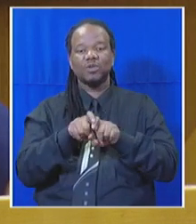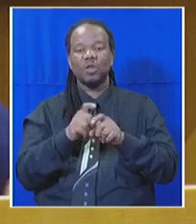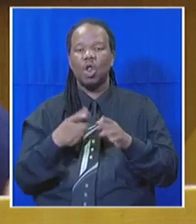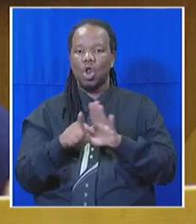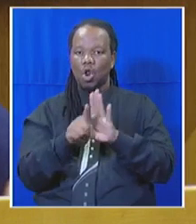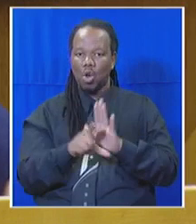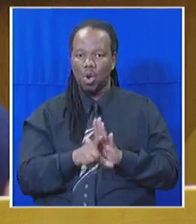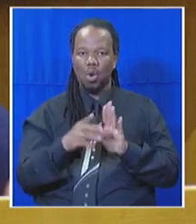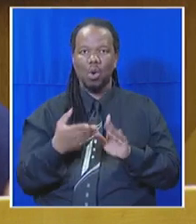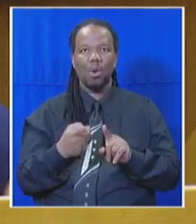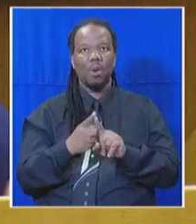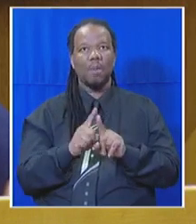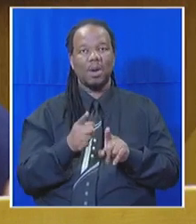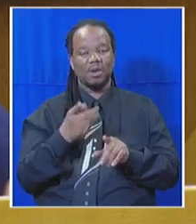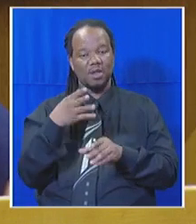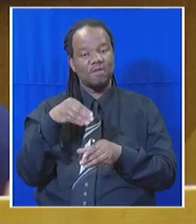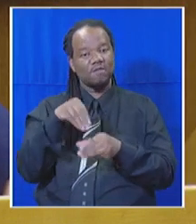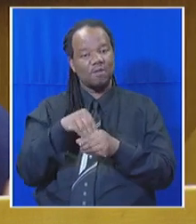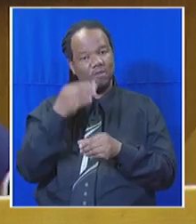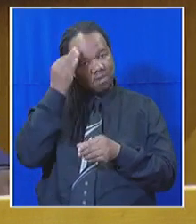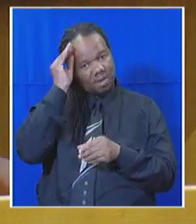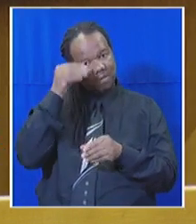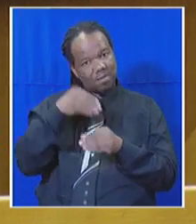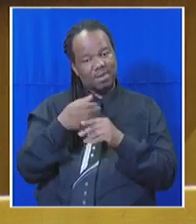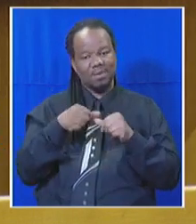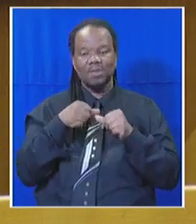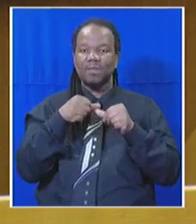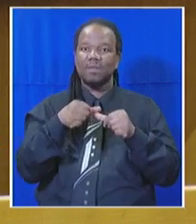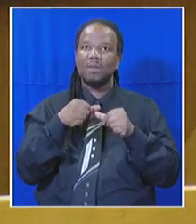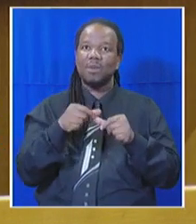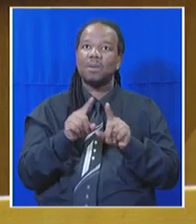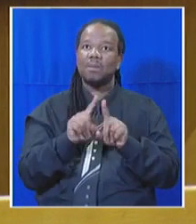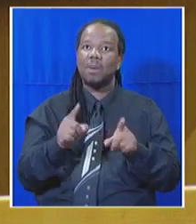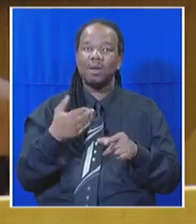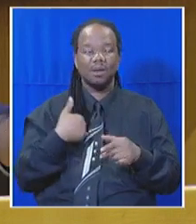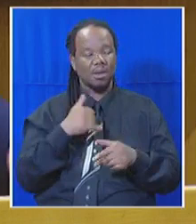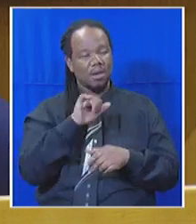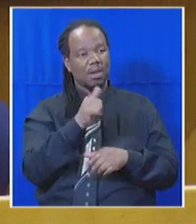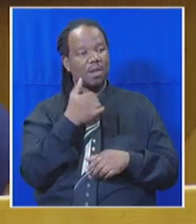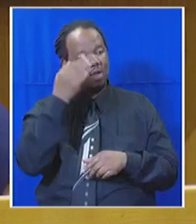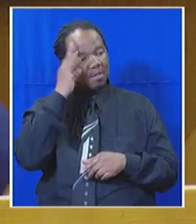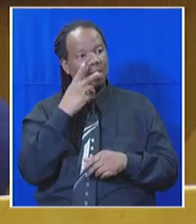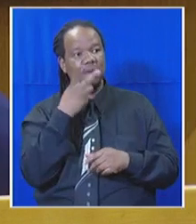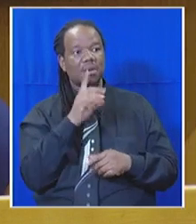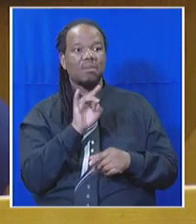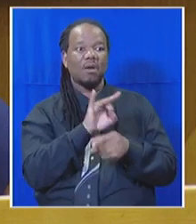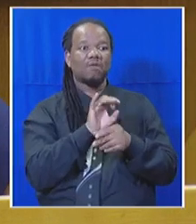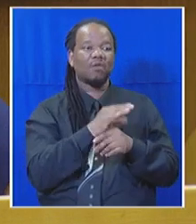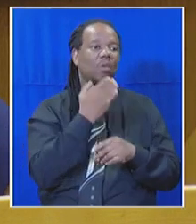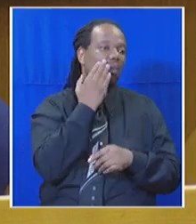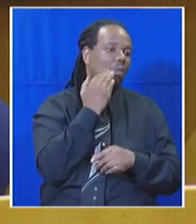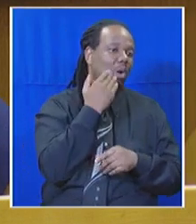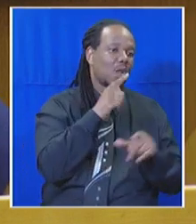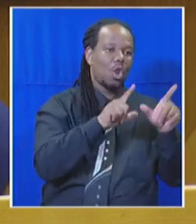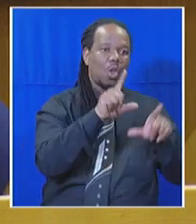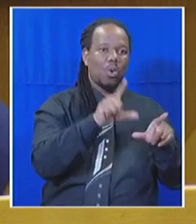all of which involve the state, we continue to see government briefing white lawyers. This is despite the fact that constitutional and competition